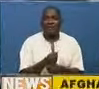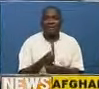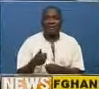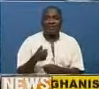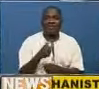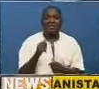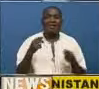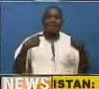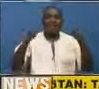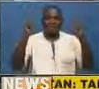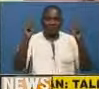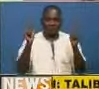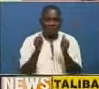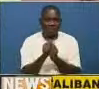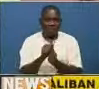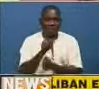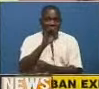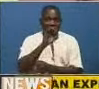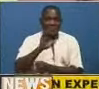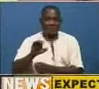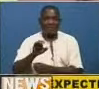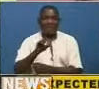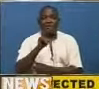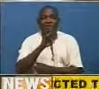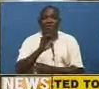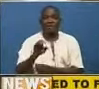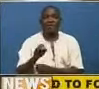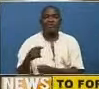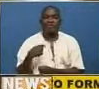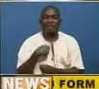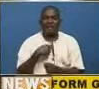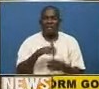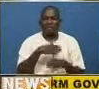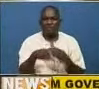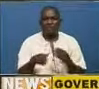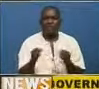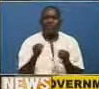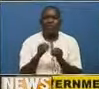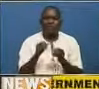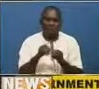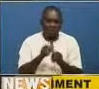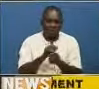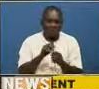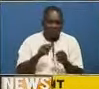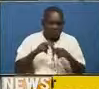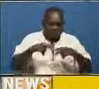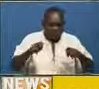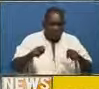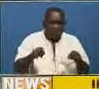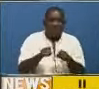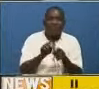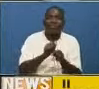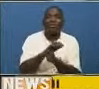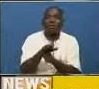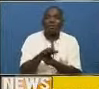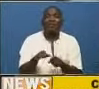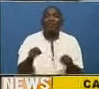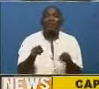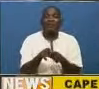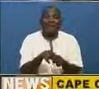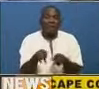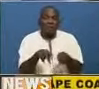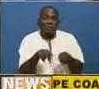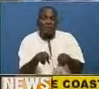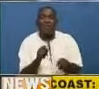achievement. In the context of UCC, even though we have contributed immensely to COVID-19, I'm not sure whether we can isolate our